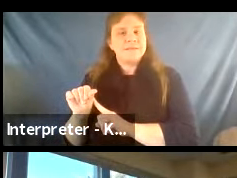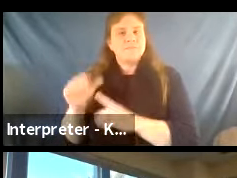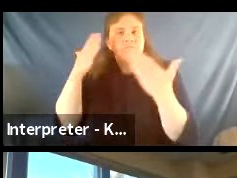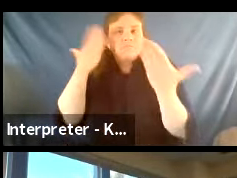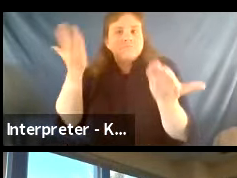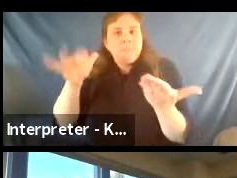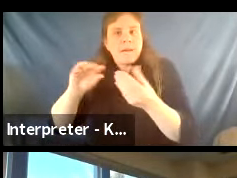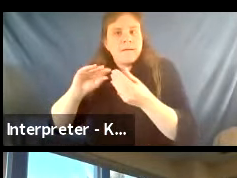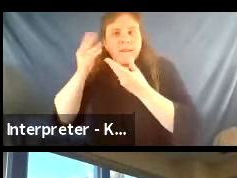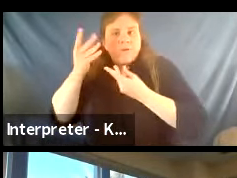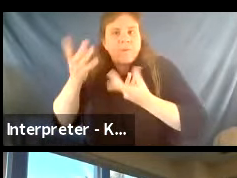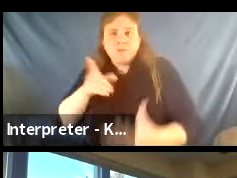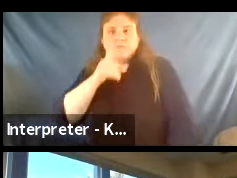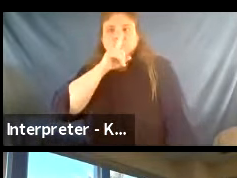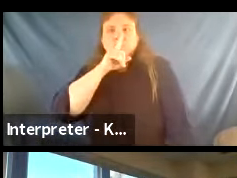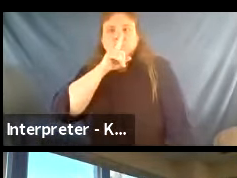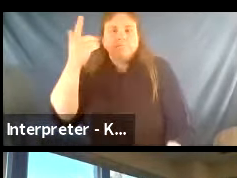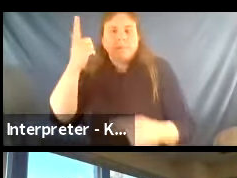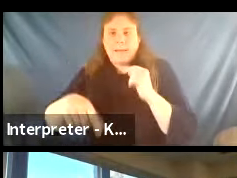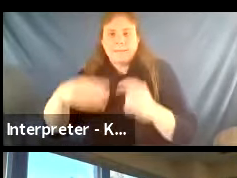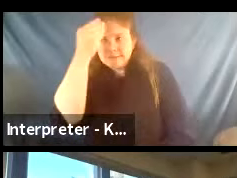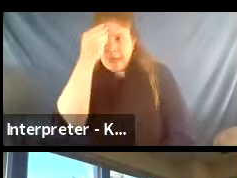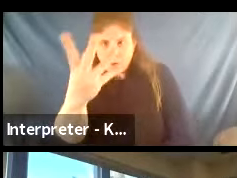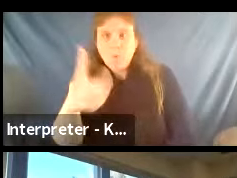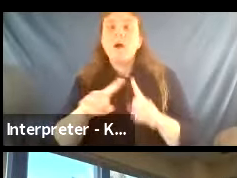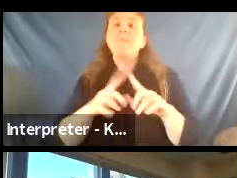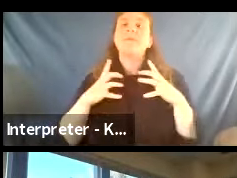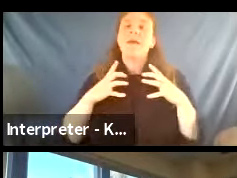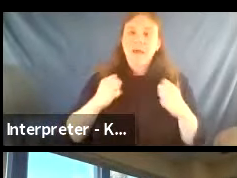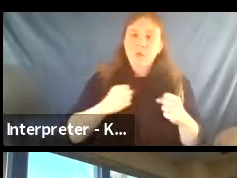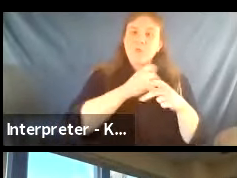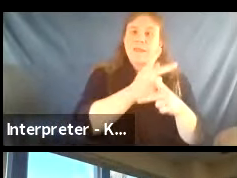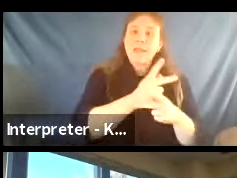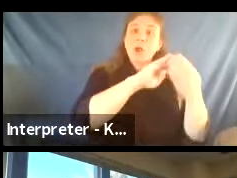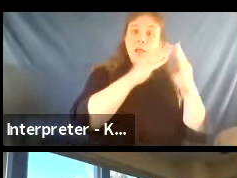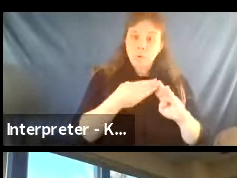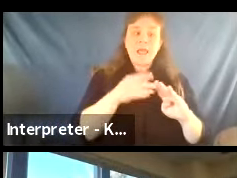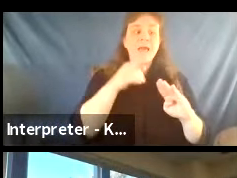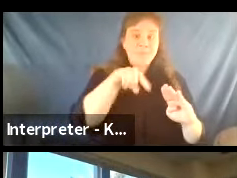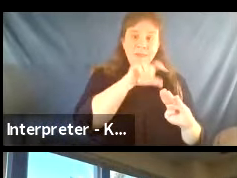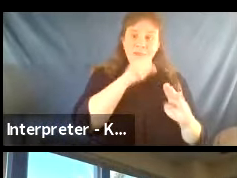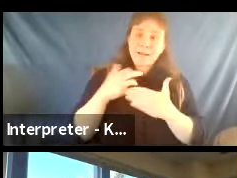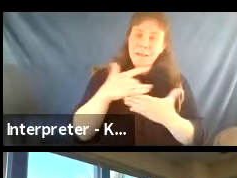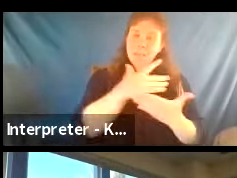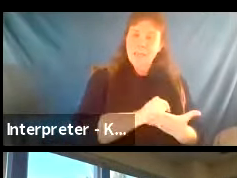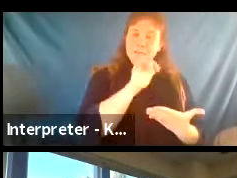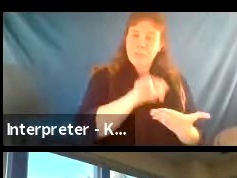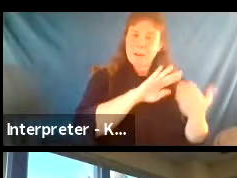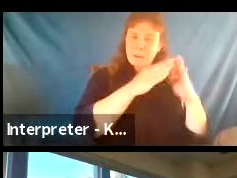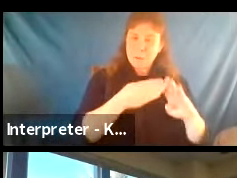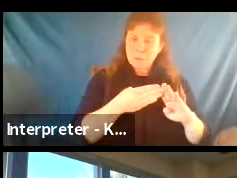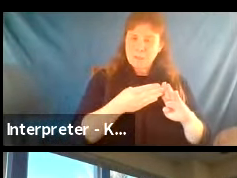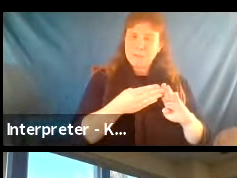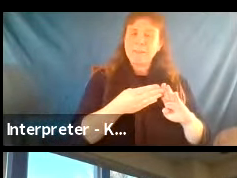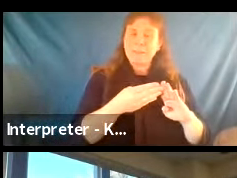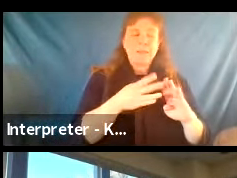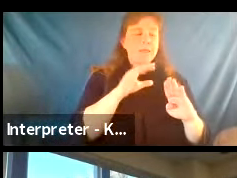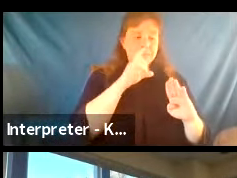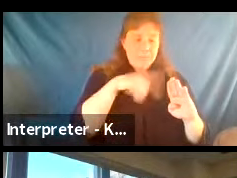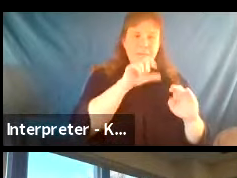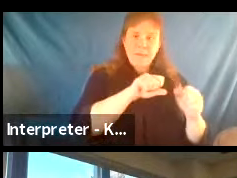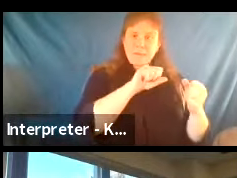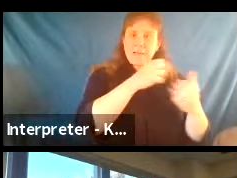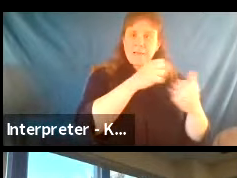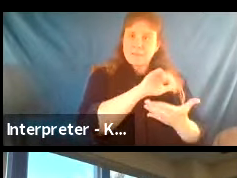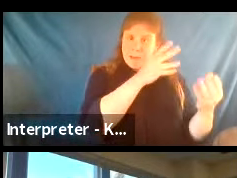produce that data. And from our perspective, if we wait until May to get to other populations,